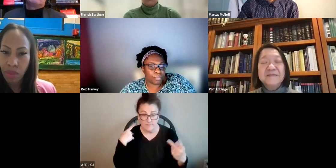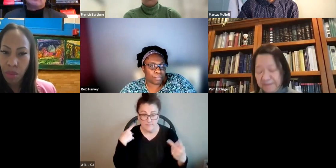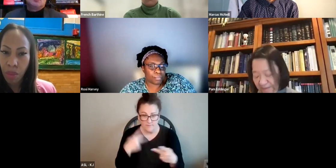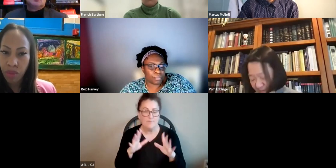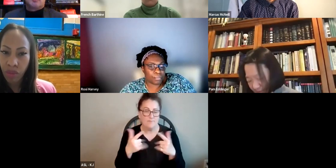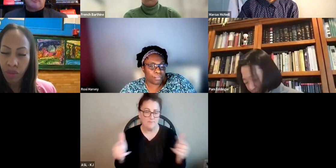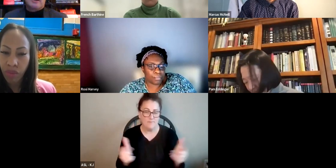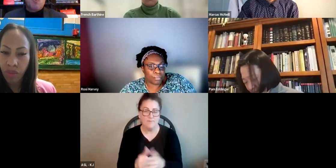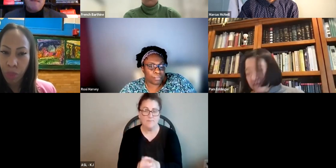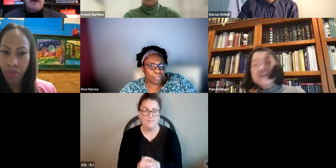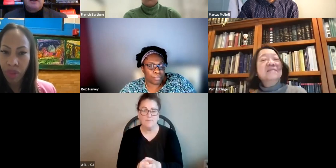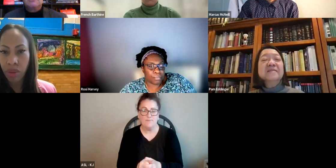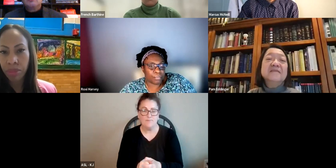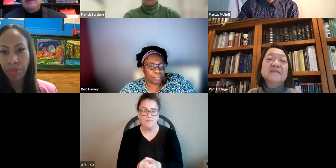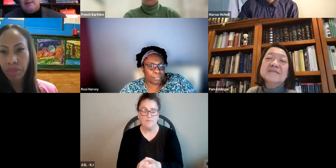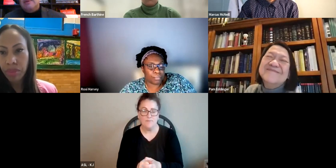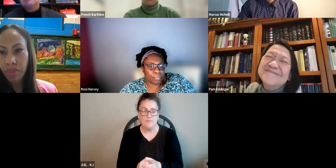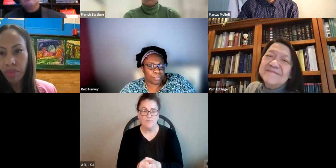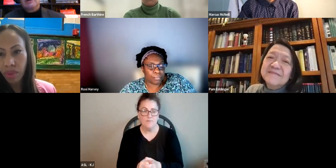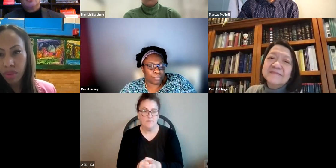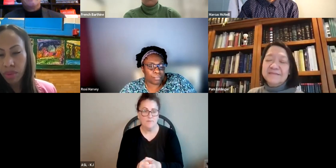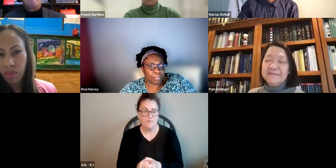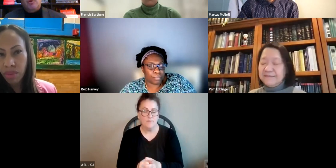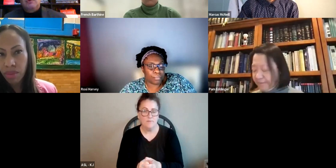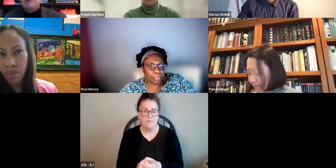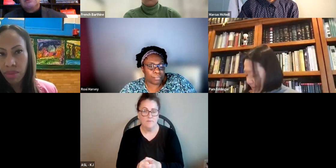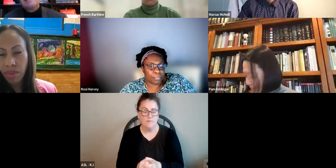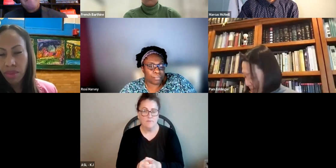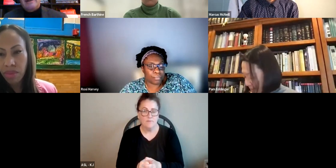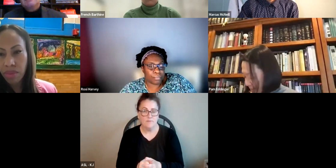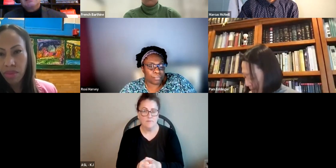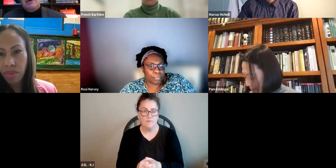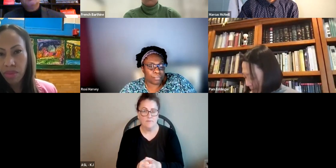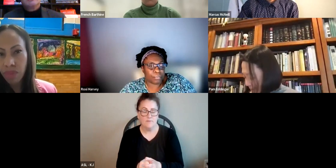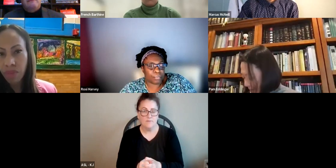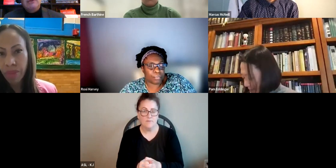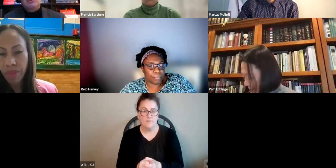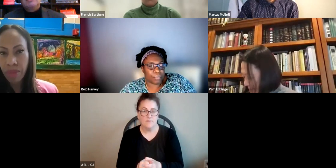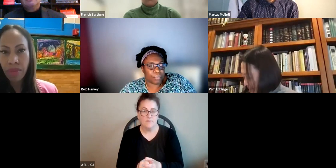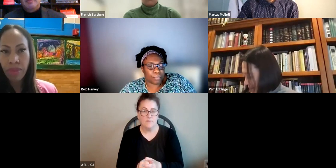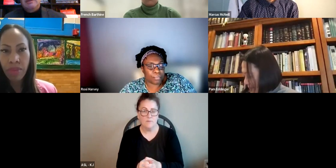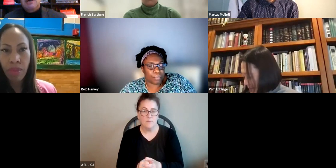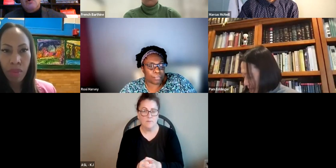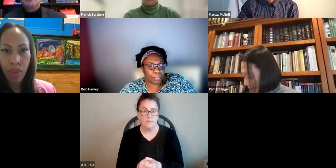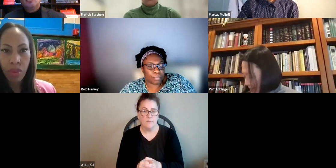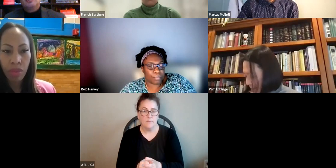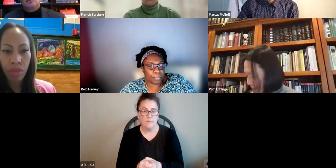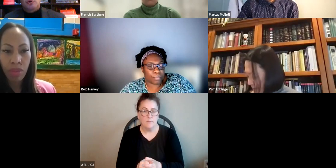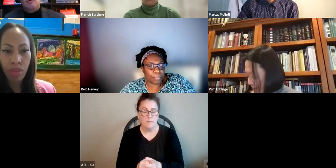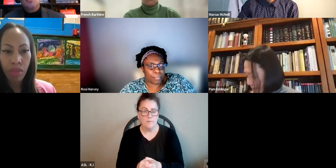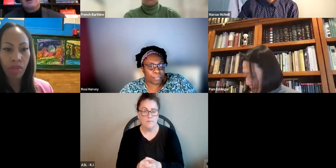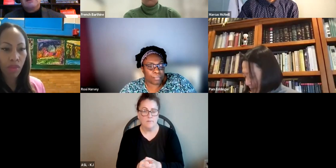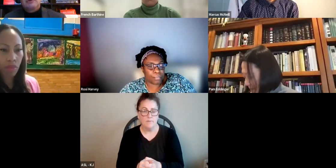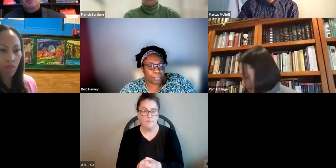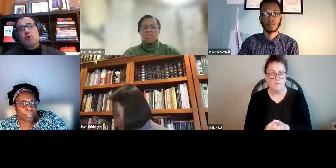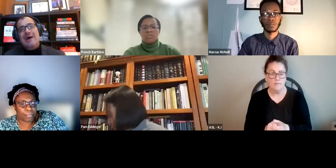Boa noite para todos. Meu nome é Juan Bernal, sou intérprete simultâneo para português. Para acessar os serviços da interpretação, encontre o